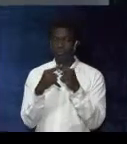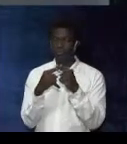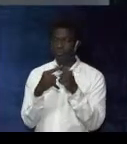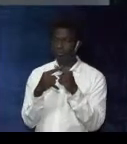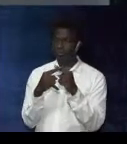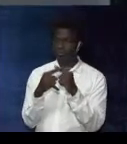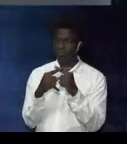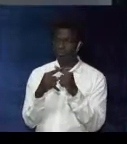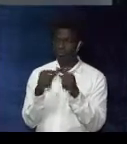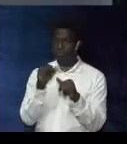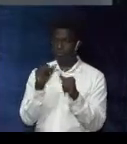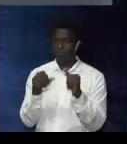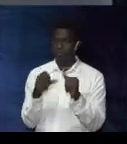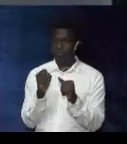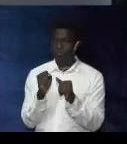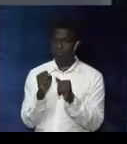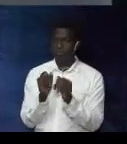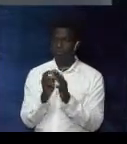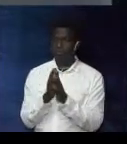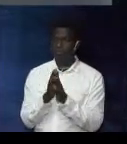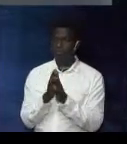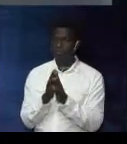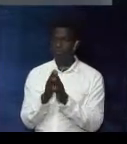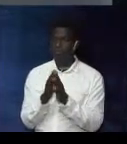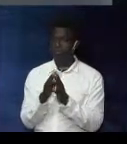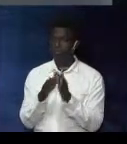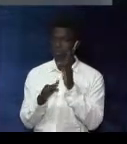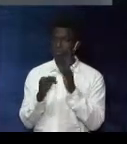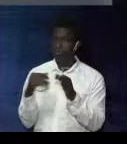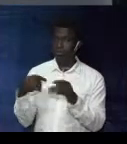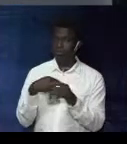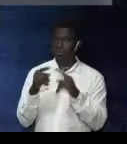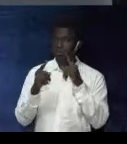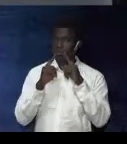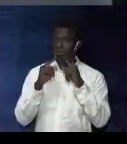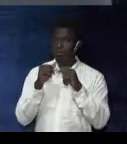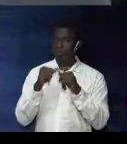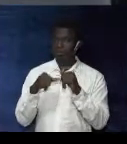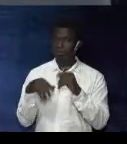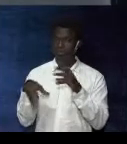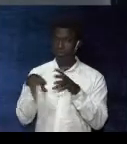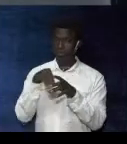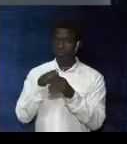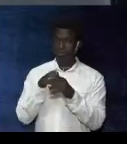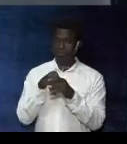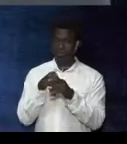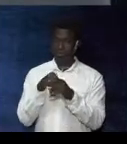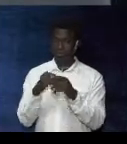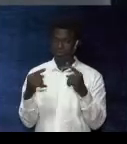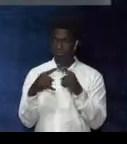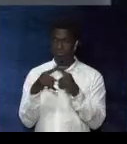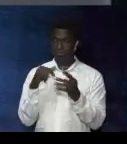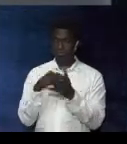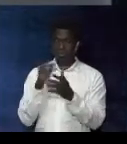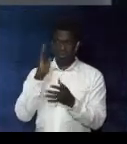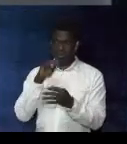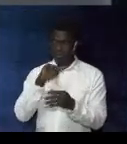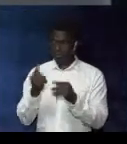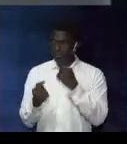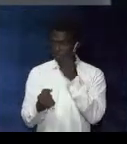opposite that one. So these and these are facing each other. If we are talking about interior opposite, then it will be this